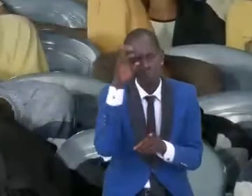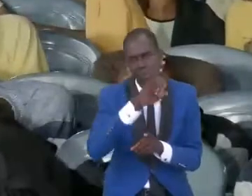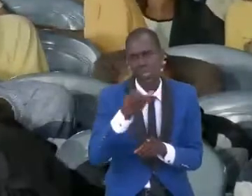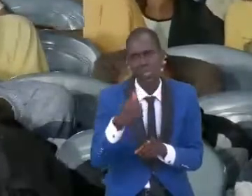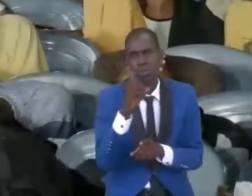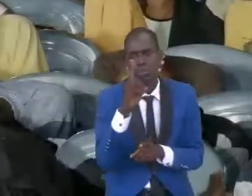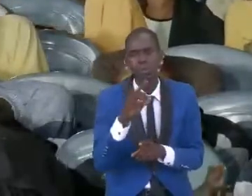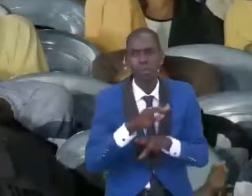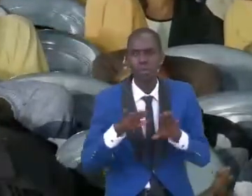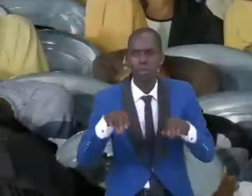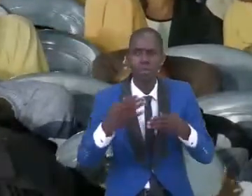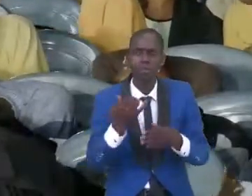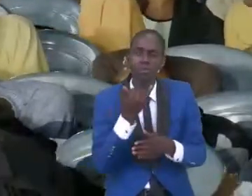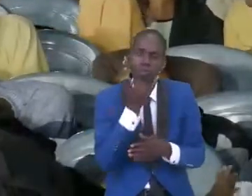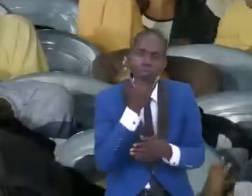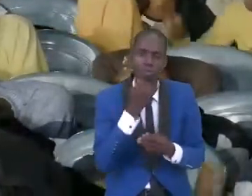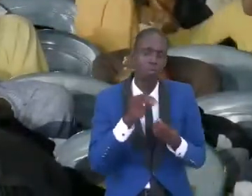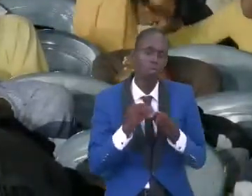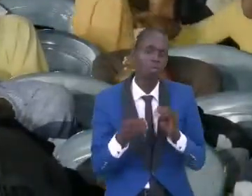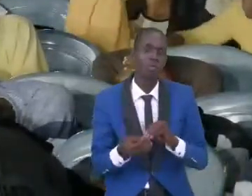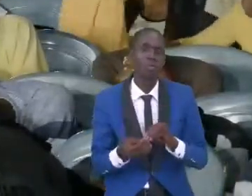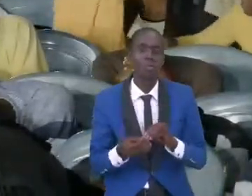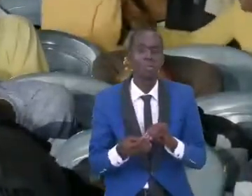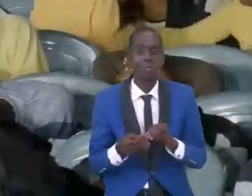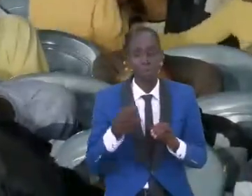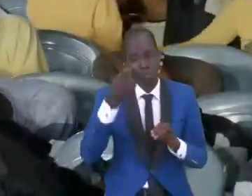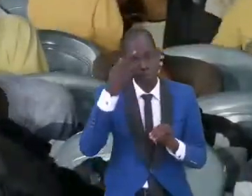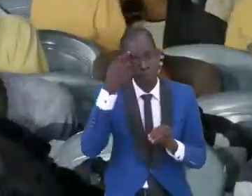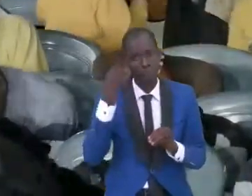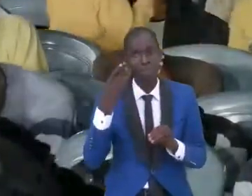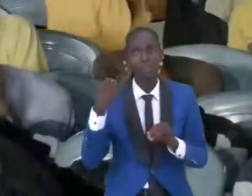rejoicing. Angels are rejoicing over you.